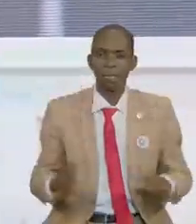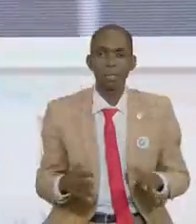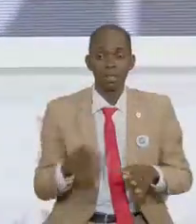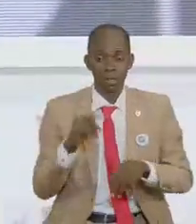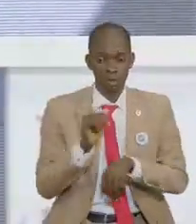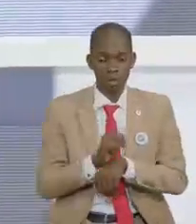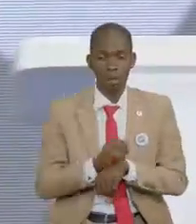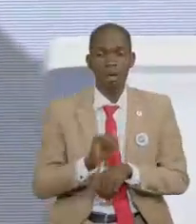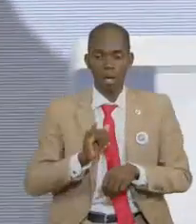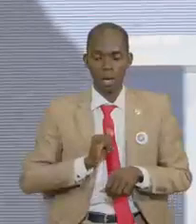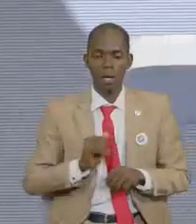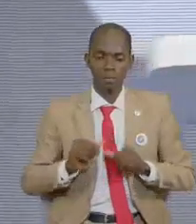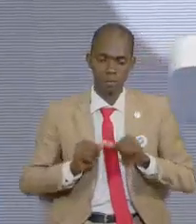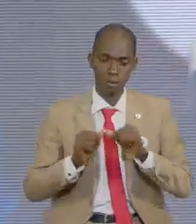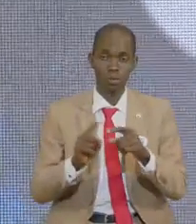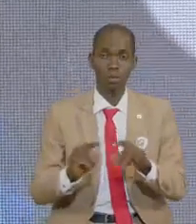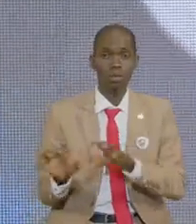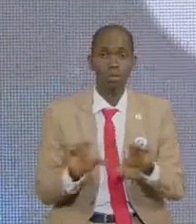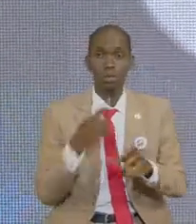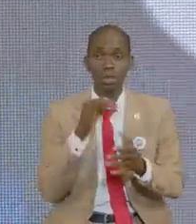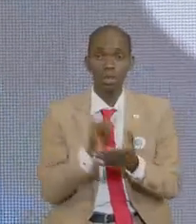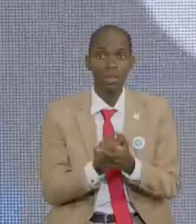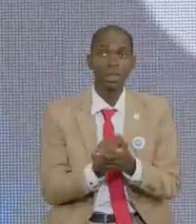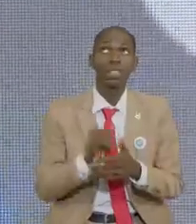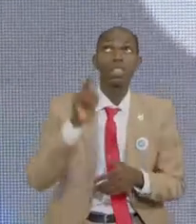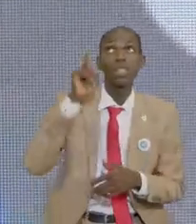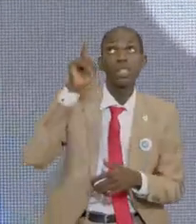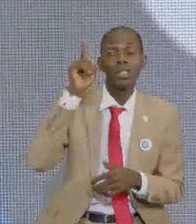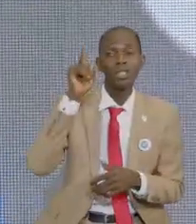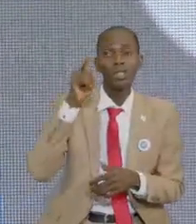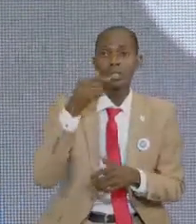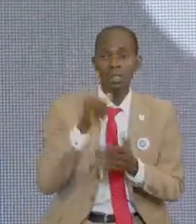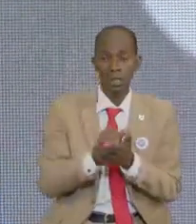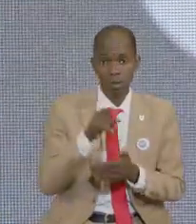do. It said, he will do, she will do.